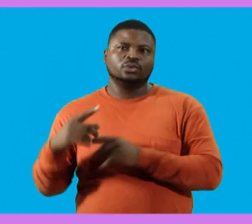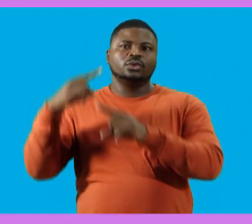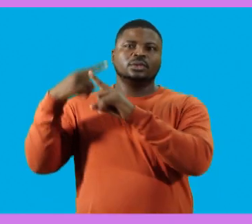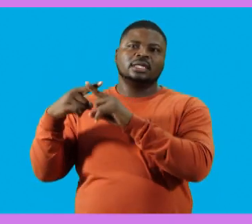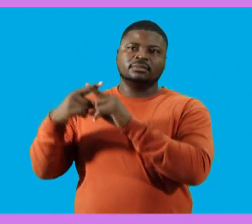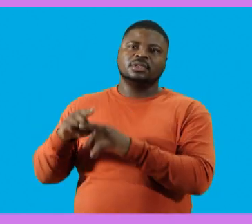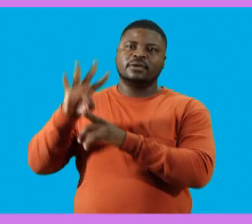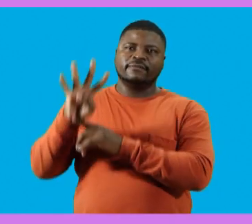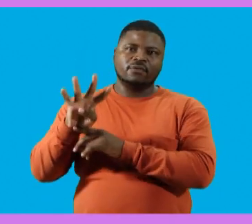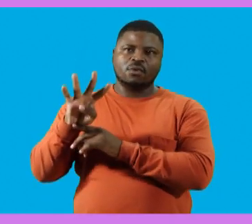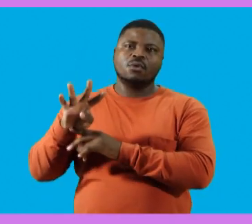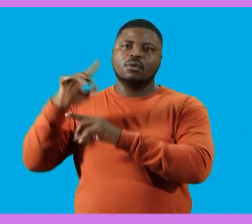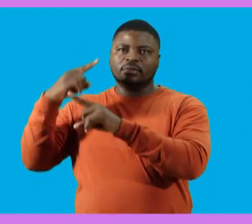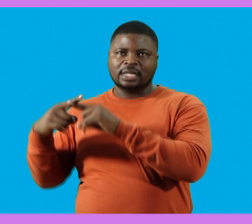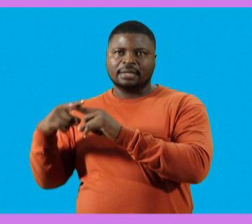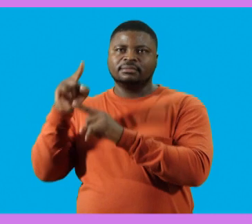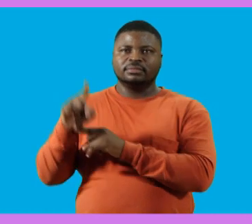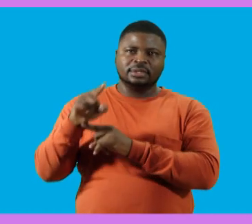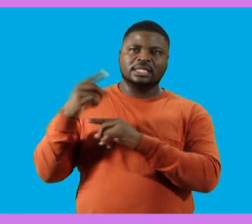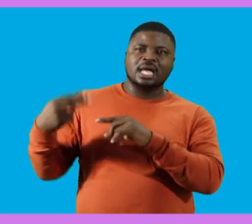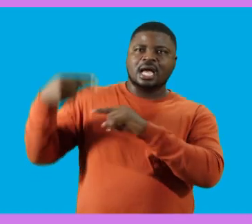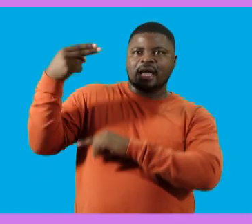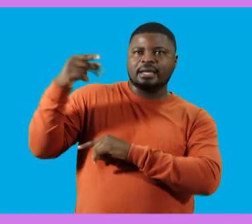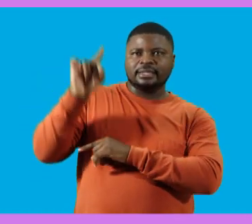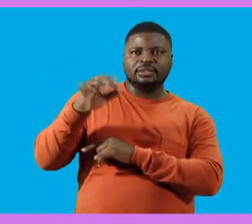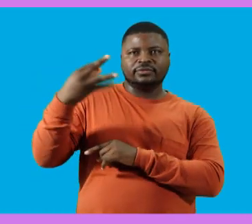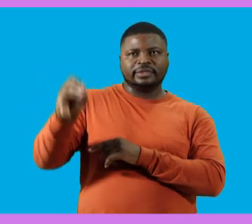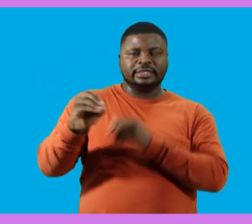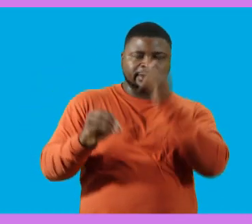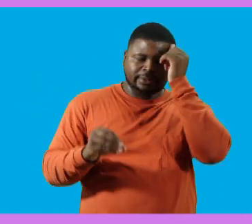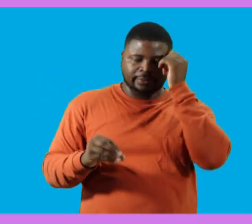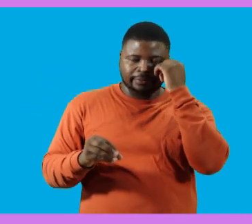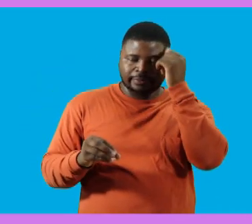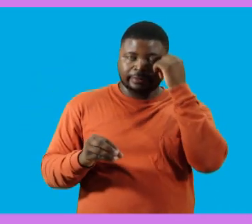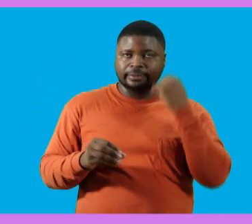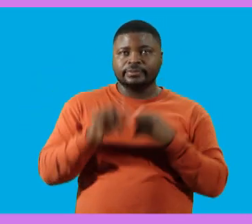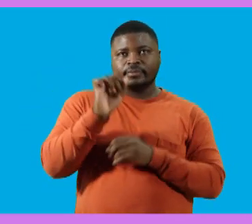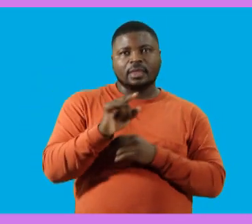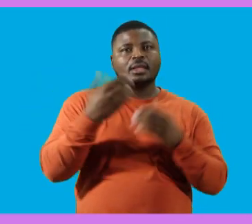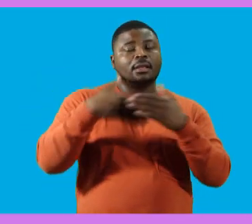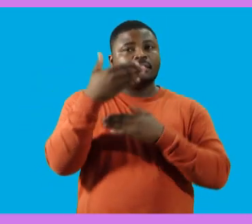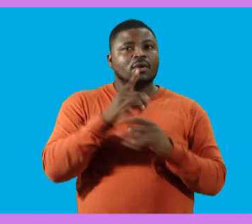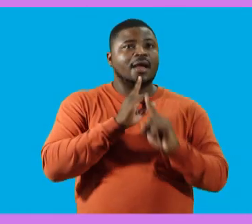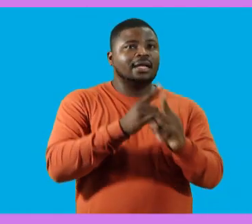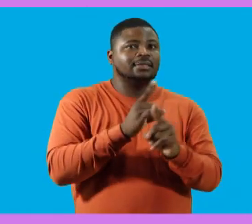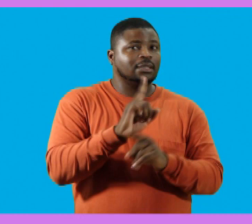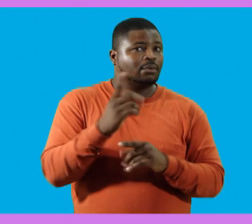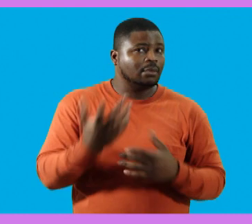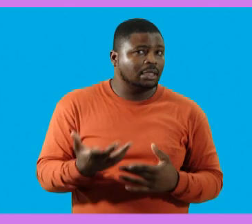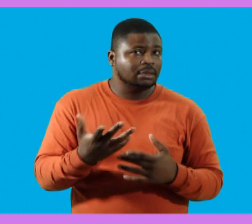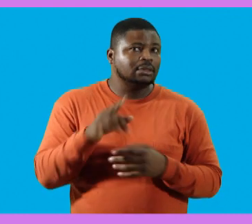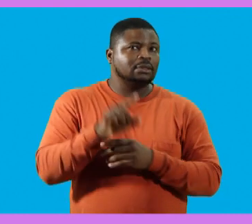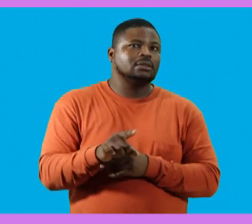3,142 times the radius 4 times the height of 30. And then